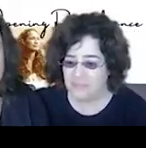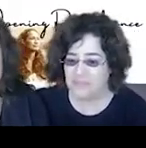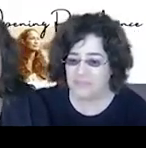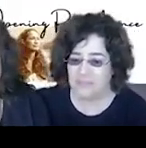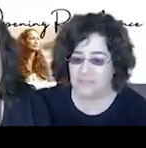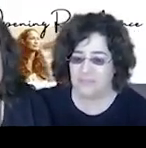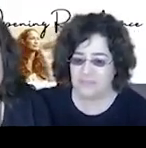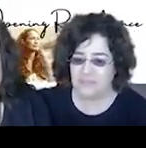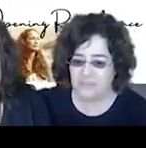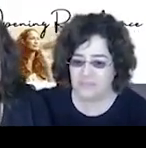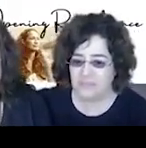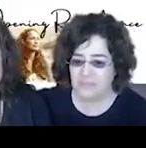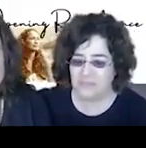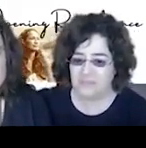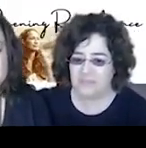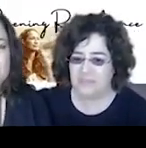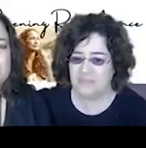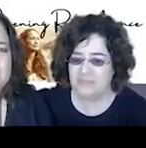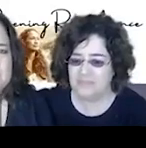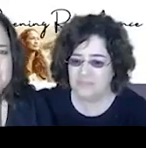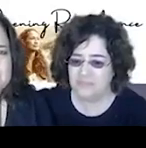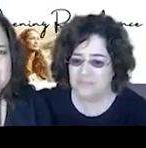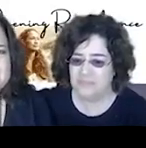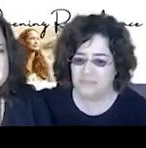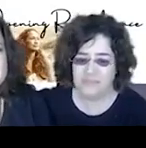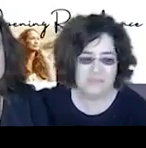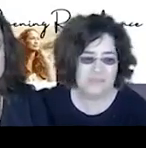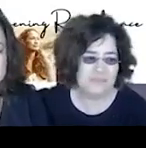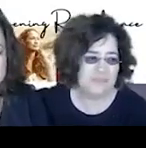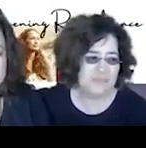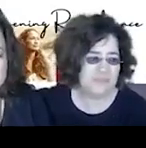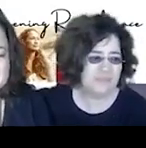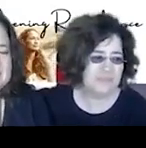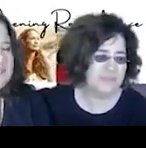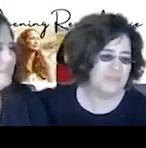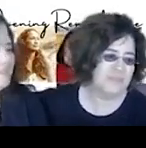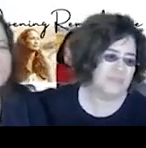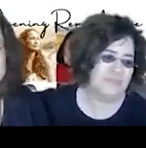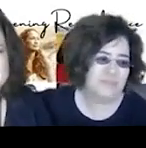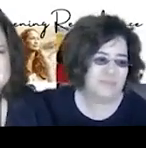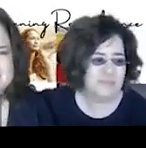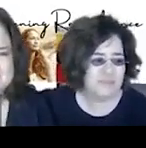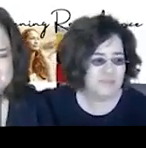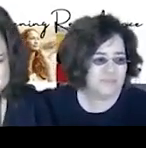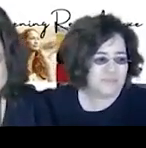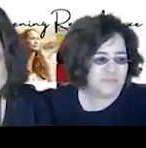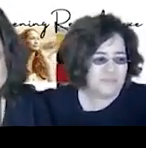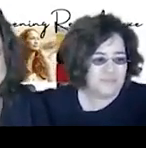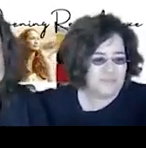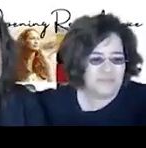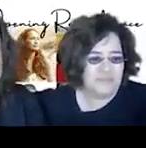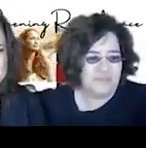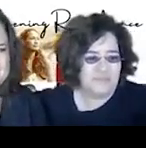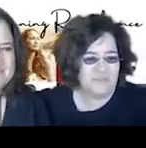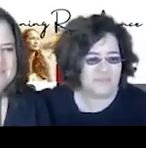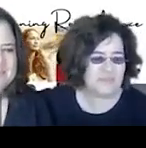were and will continue to be. Isabel Sanchez, presente.